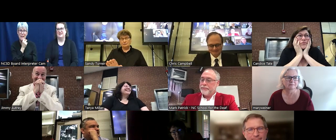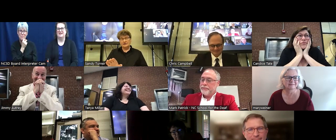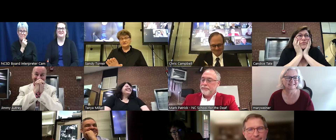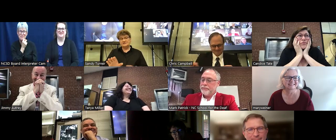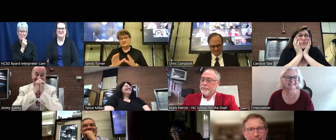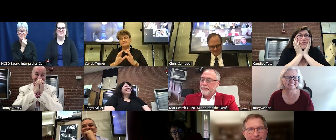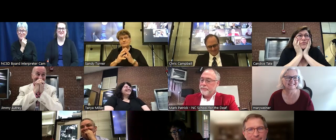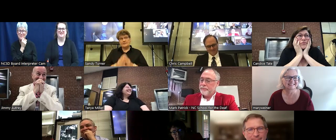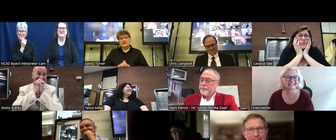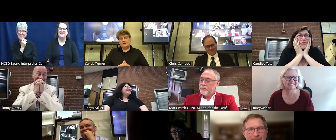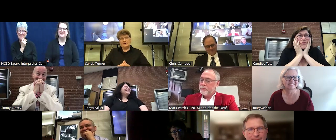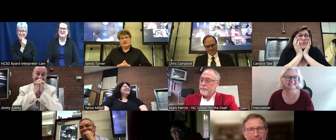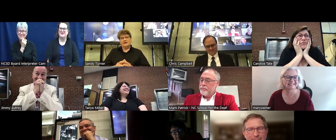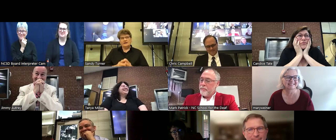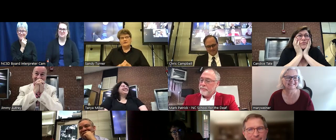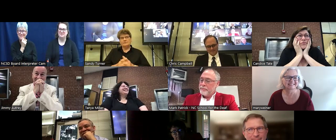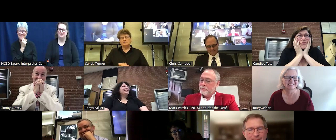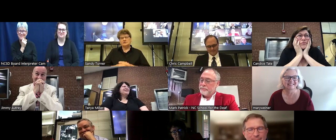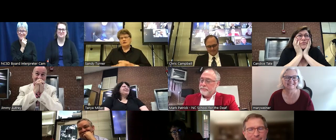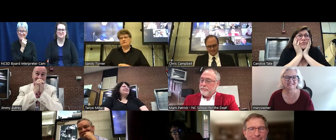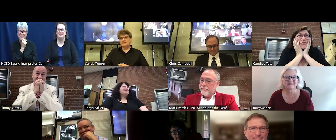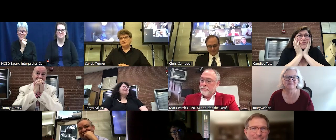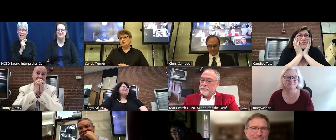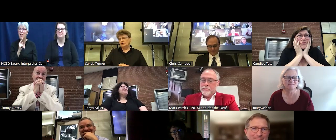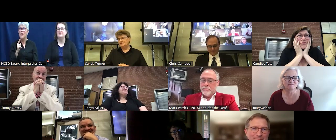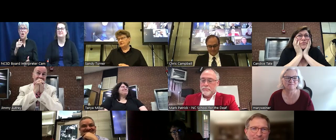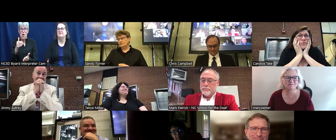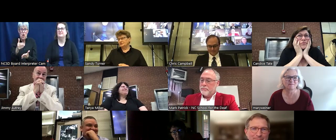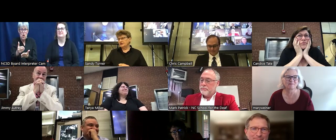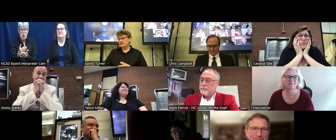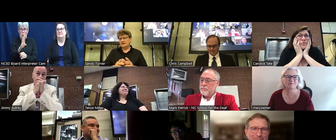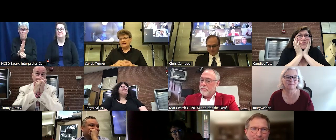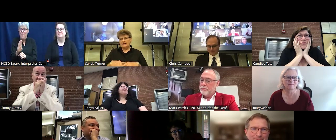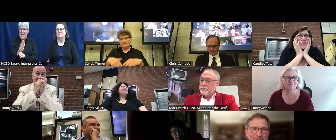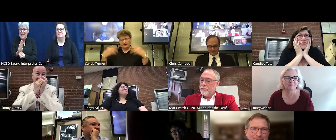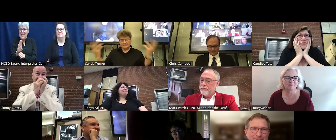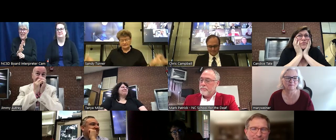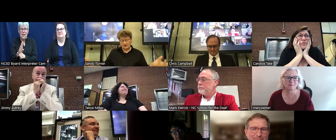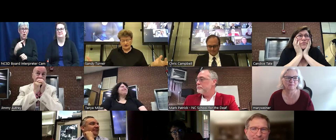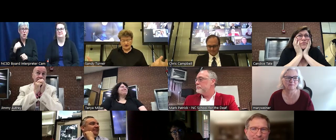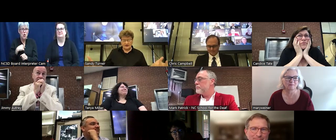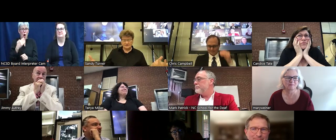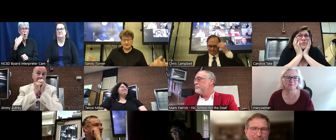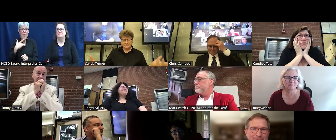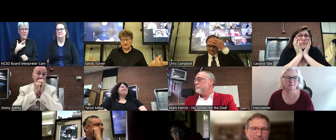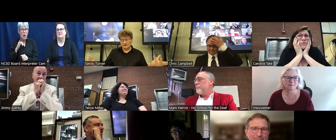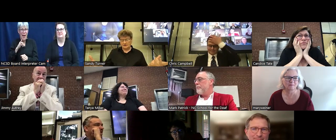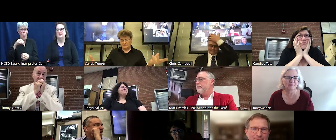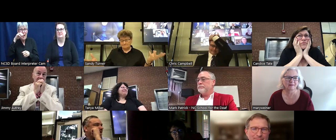New business. In amongst all of these woods that we're trying to get out of as far